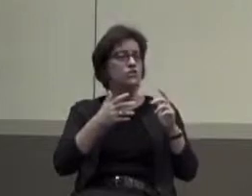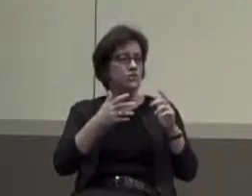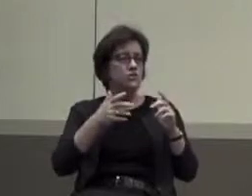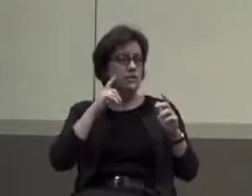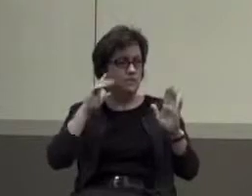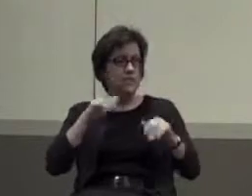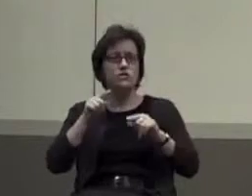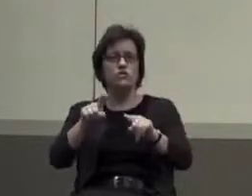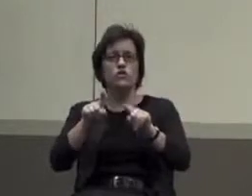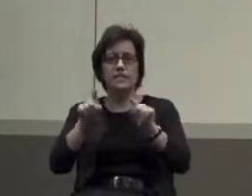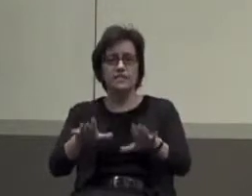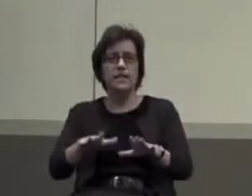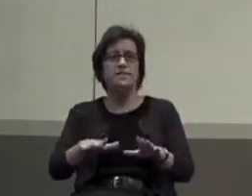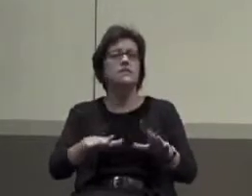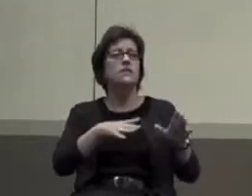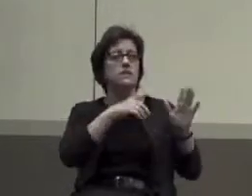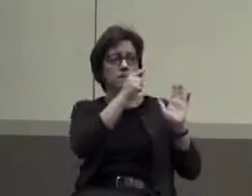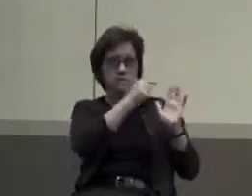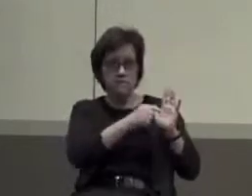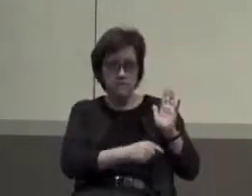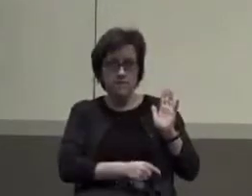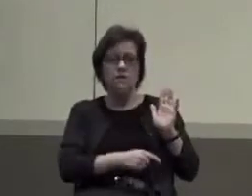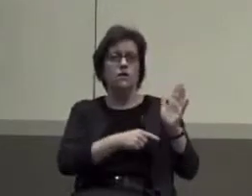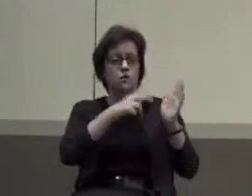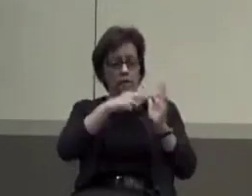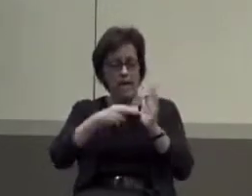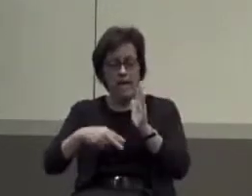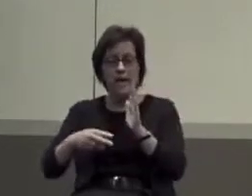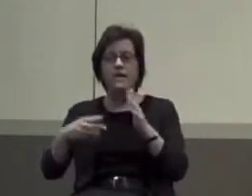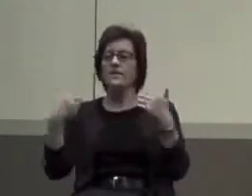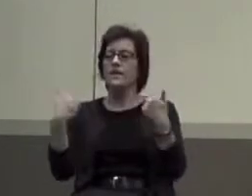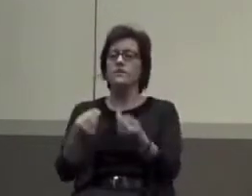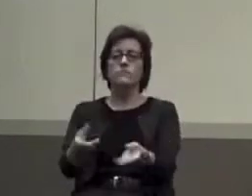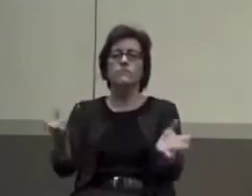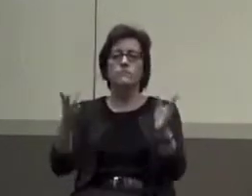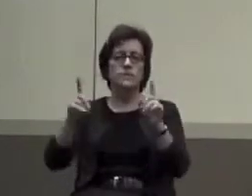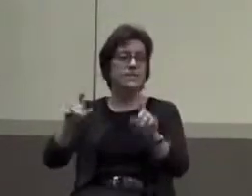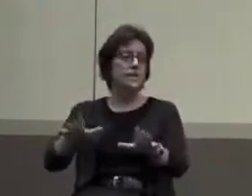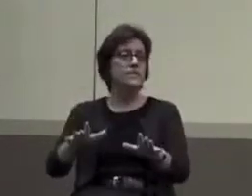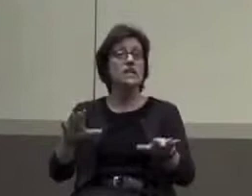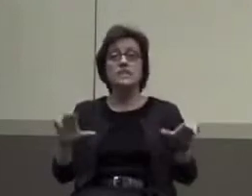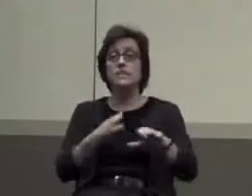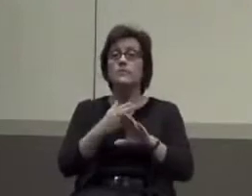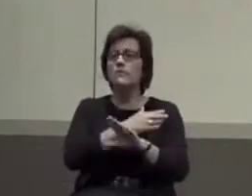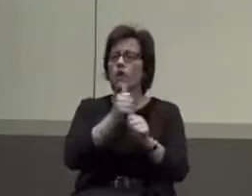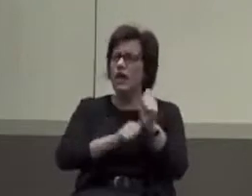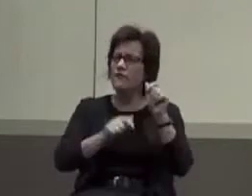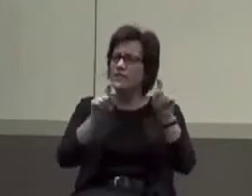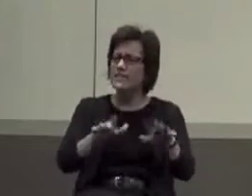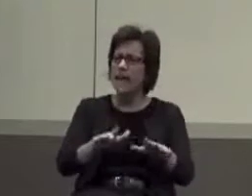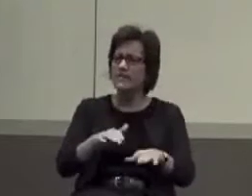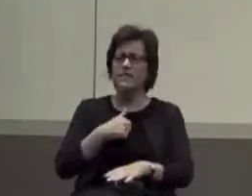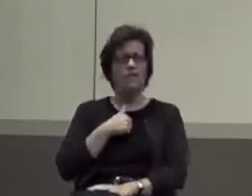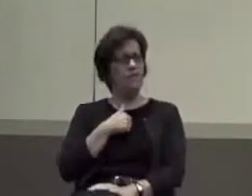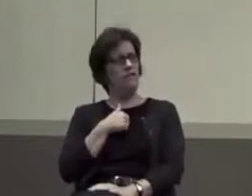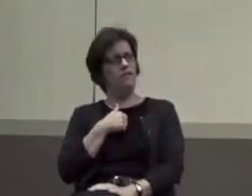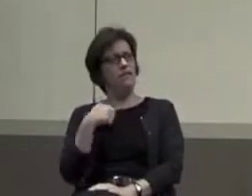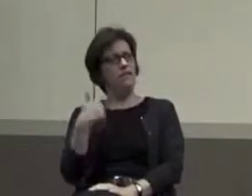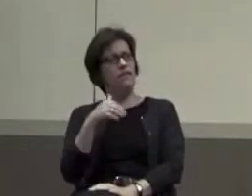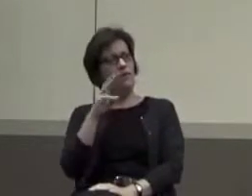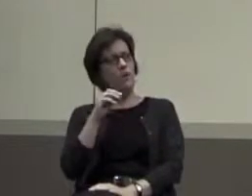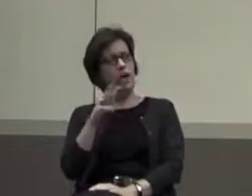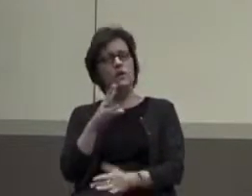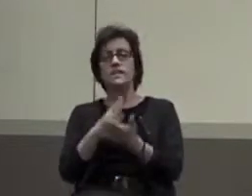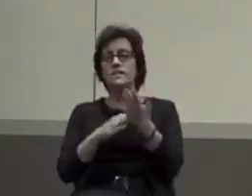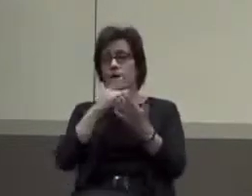and then they took the test. And she does it before every test. And I'm just like, wow. I mean, so kids knew. And there were